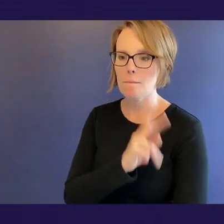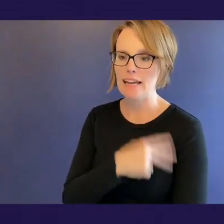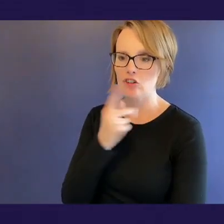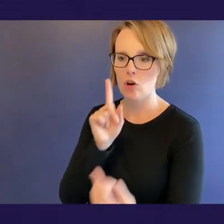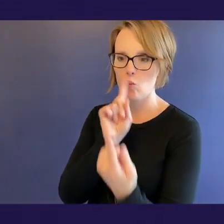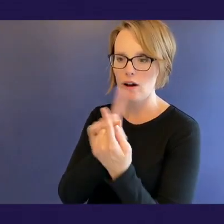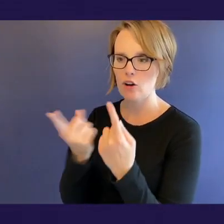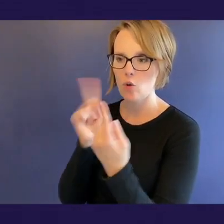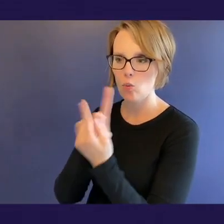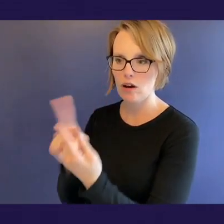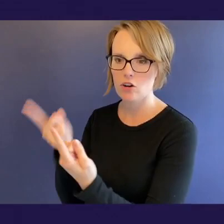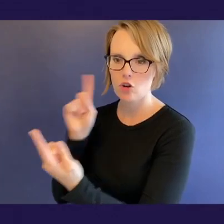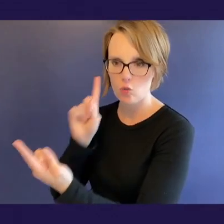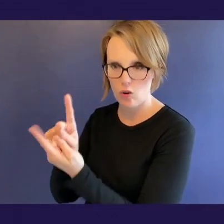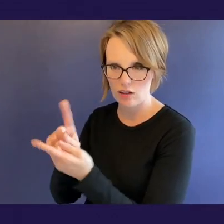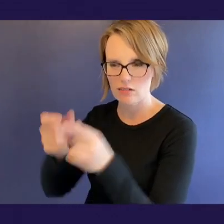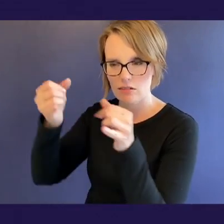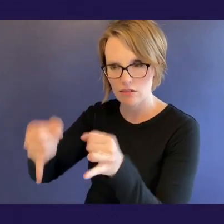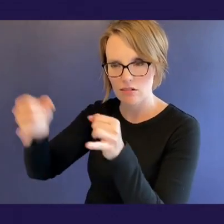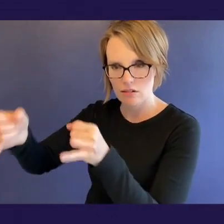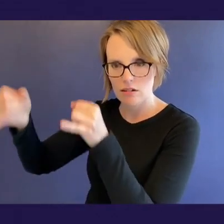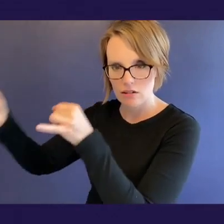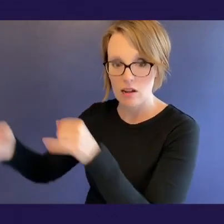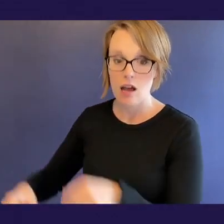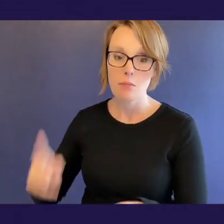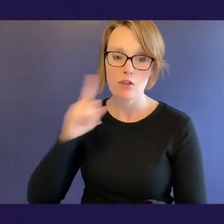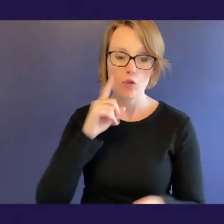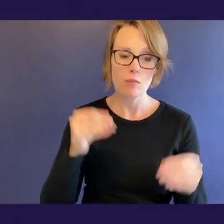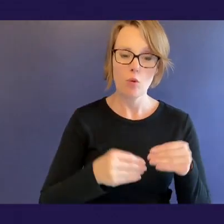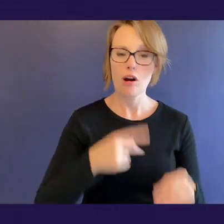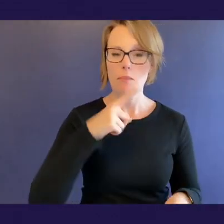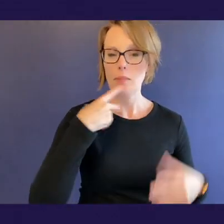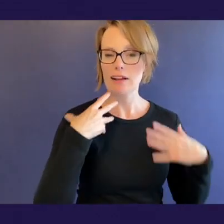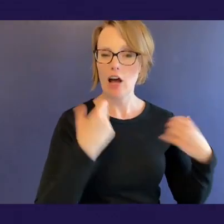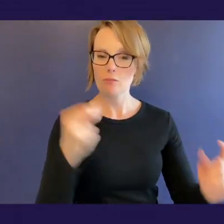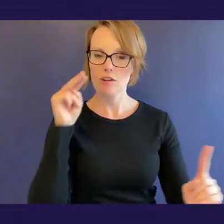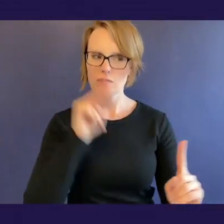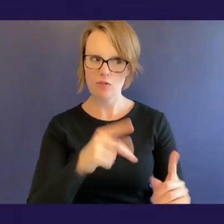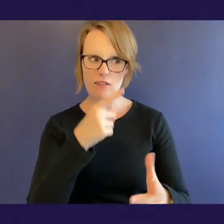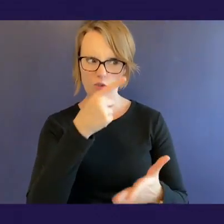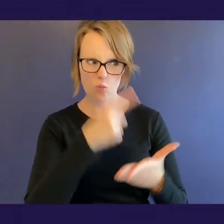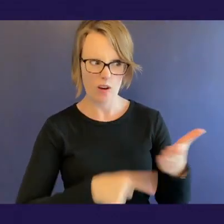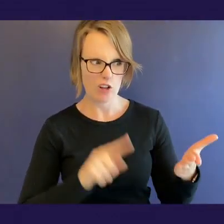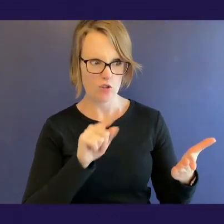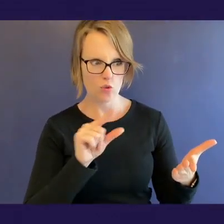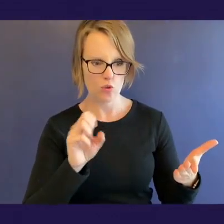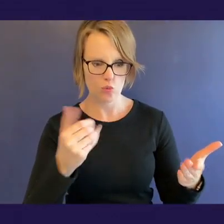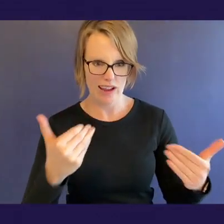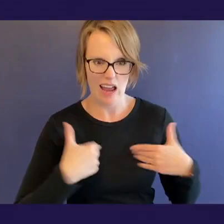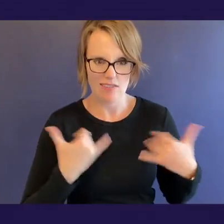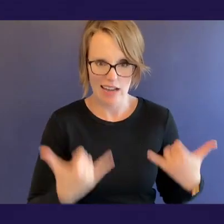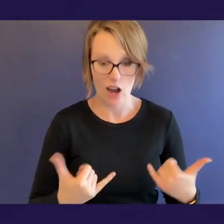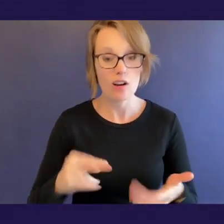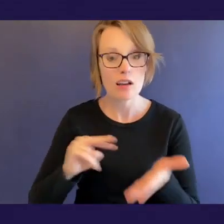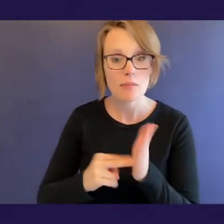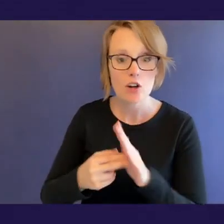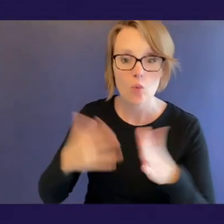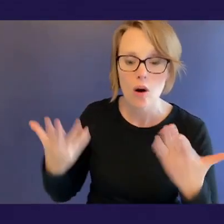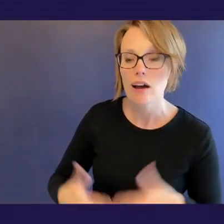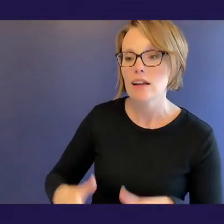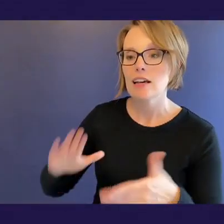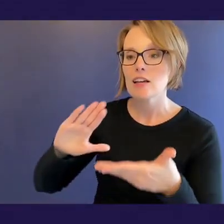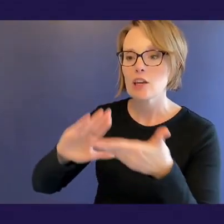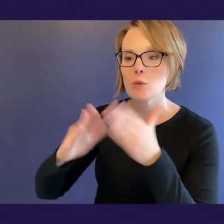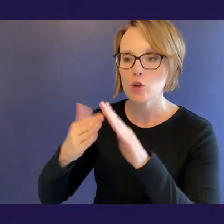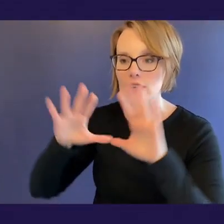we have to focus on what tools do we actually have at our disposal, which are community organizations, community leaders, partners that we have,